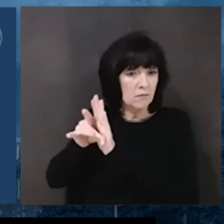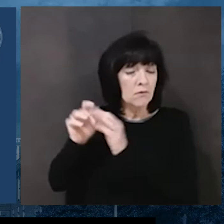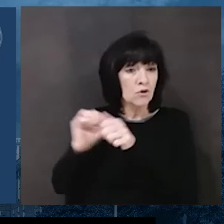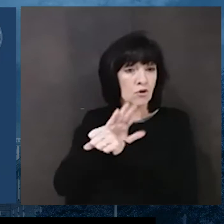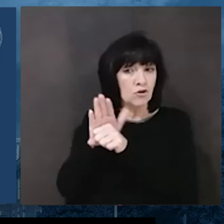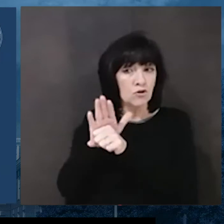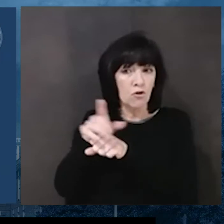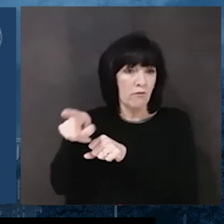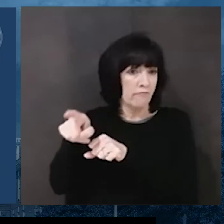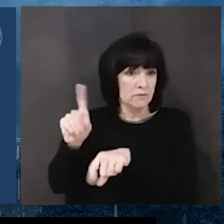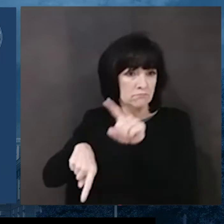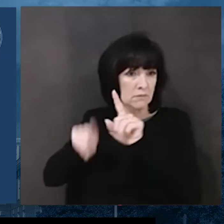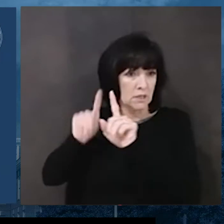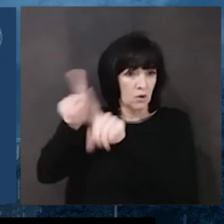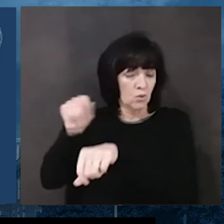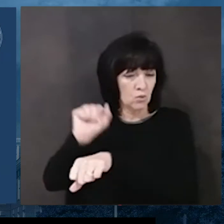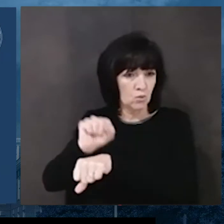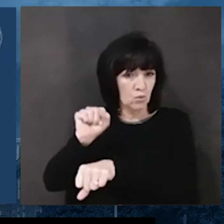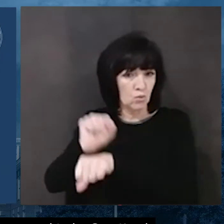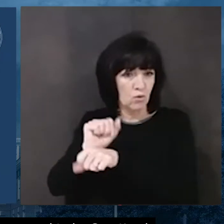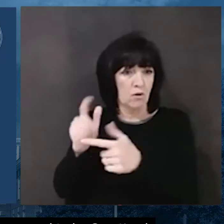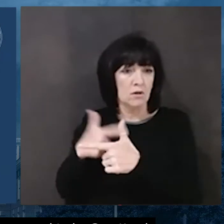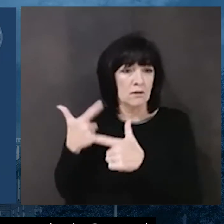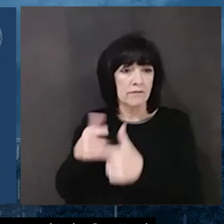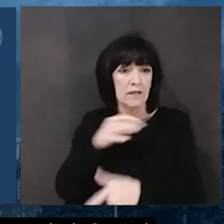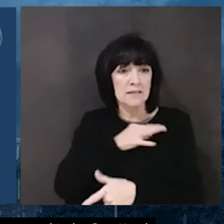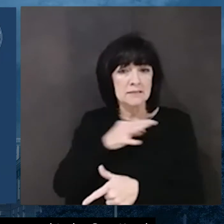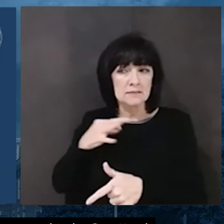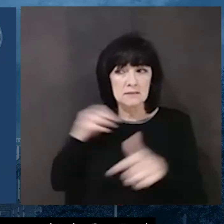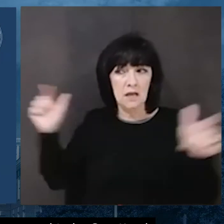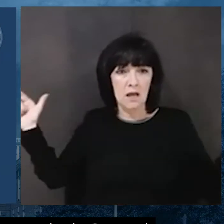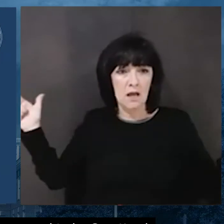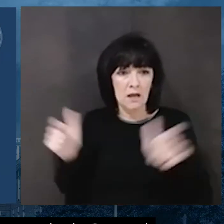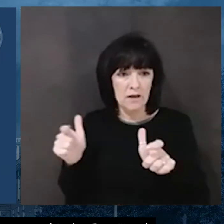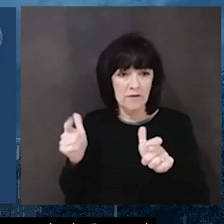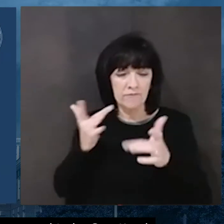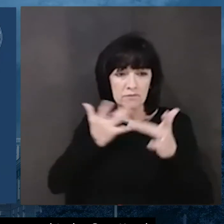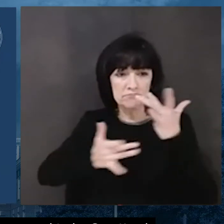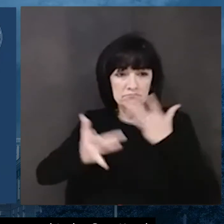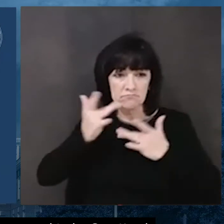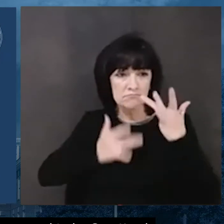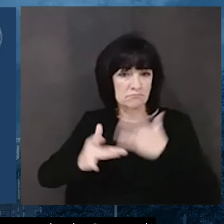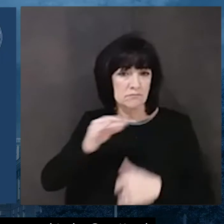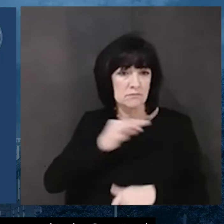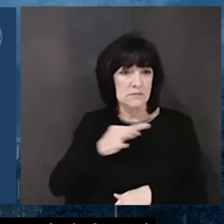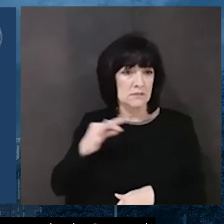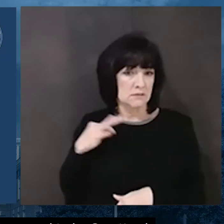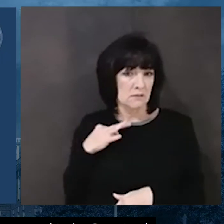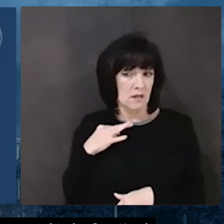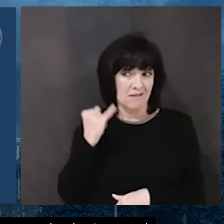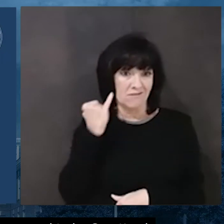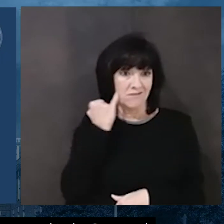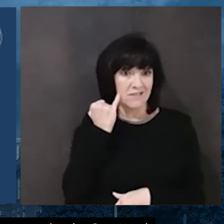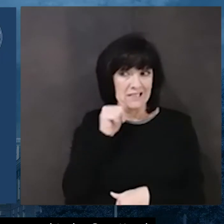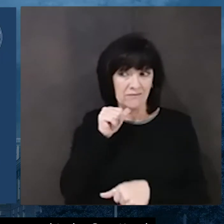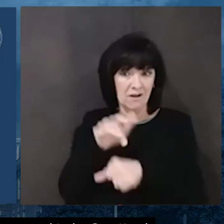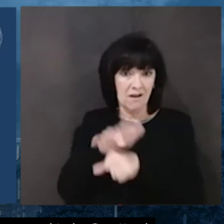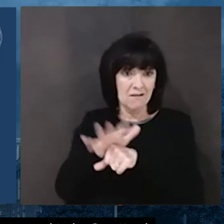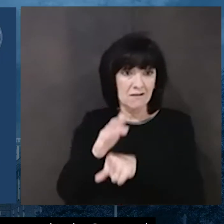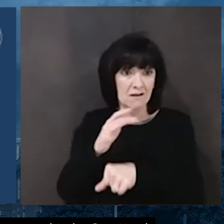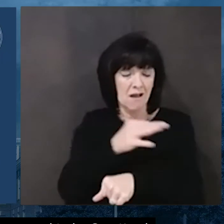quarantined, the fewer staff that you have, the limitations on available staff in any case, which is why we have